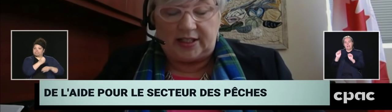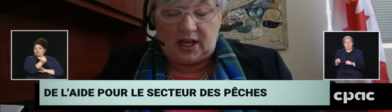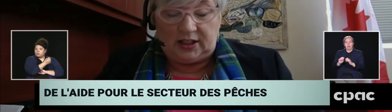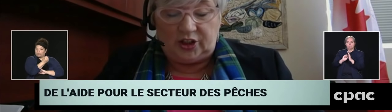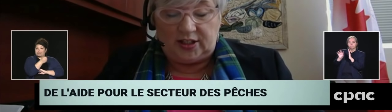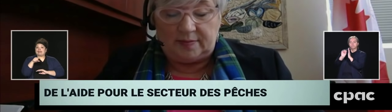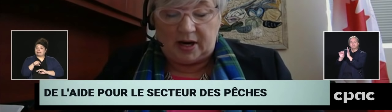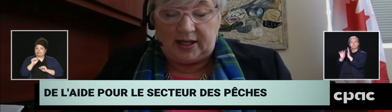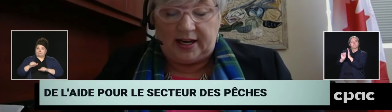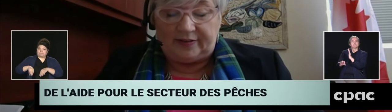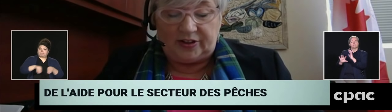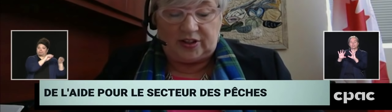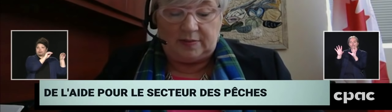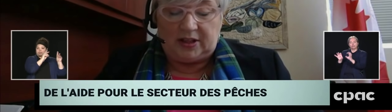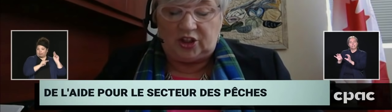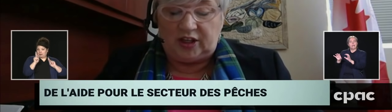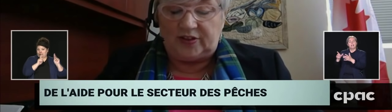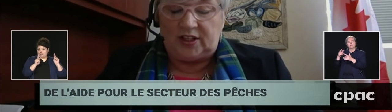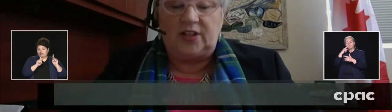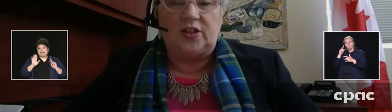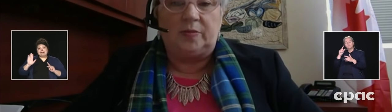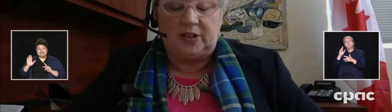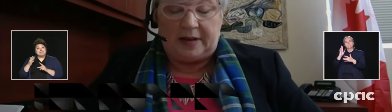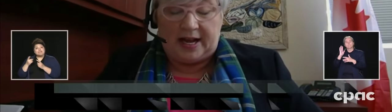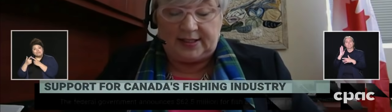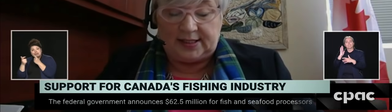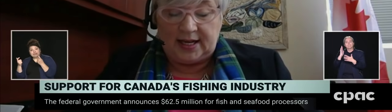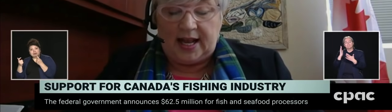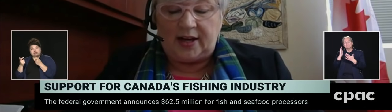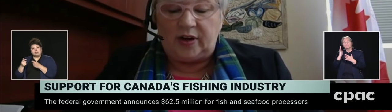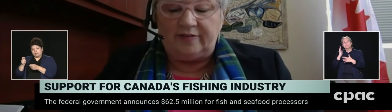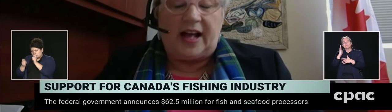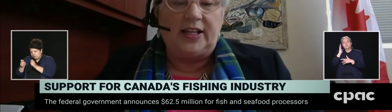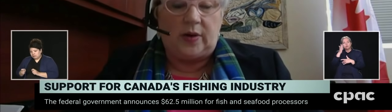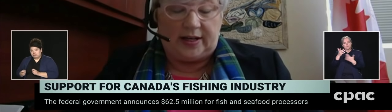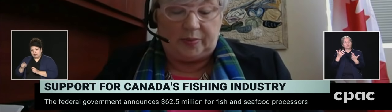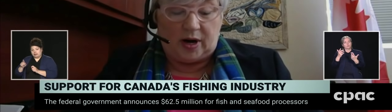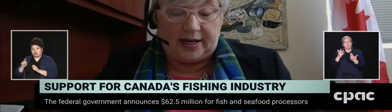their technologies and marketing efforts to meet the shifts in consumer demands